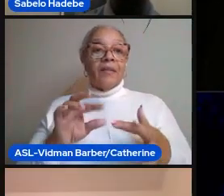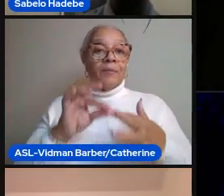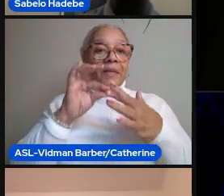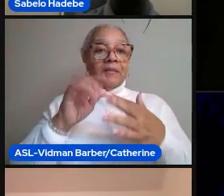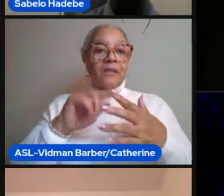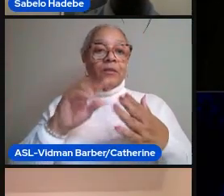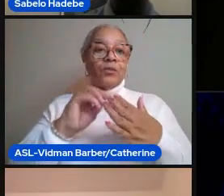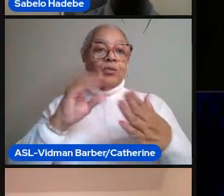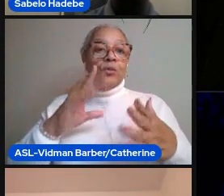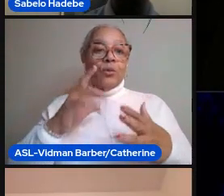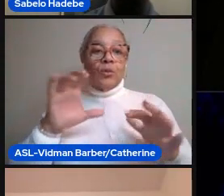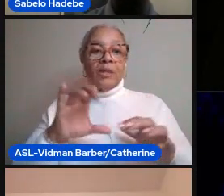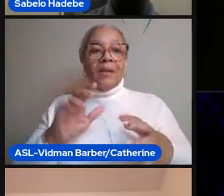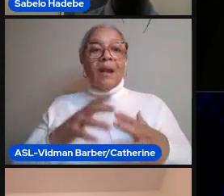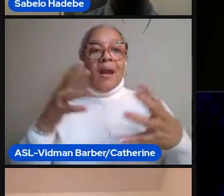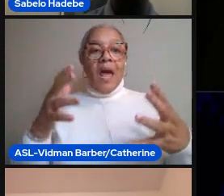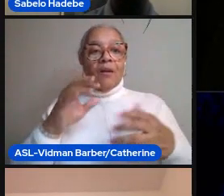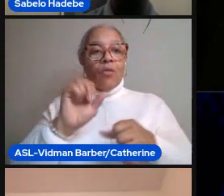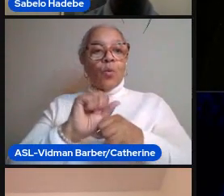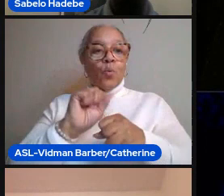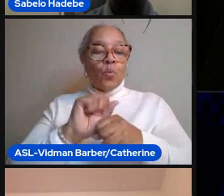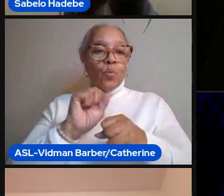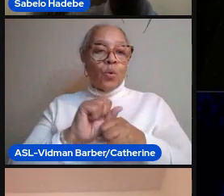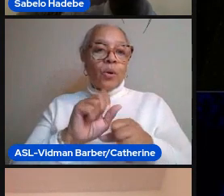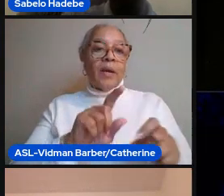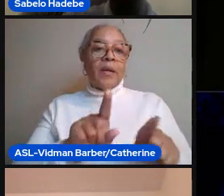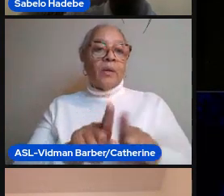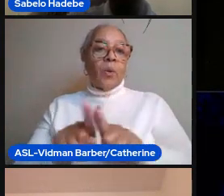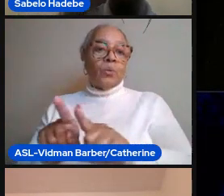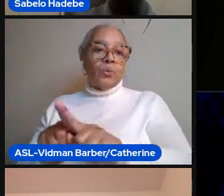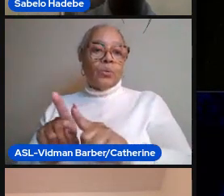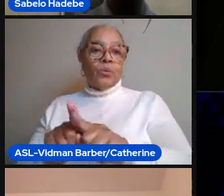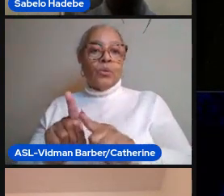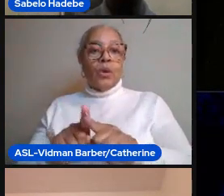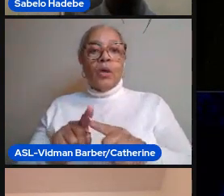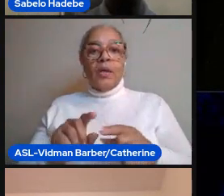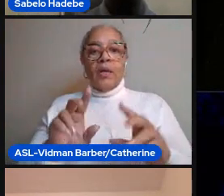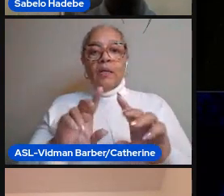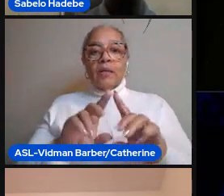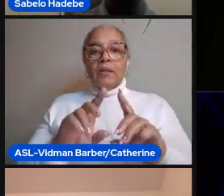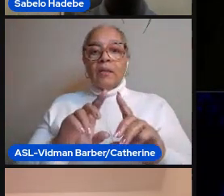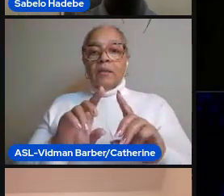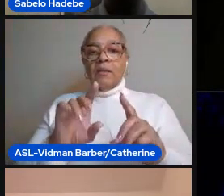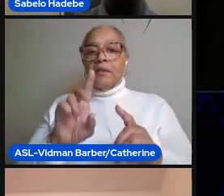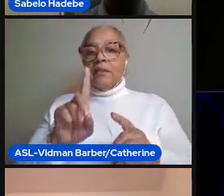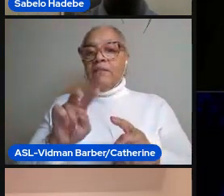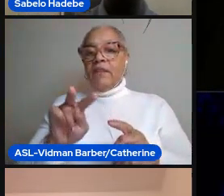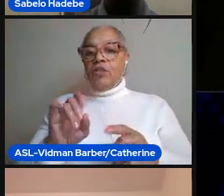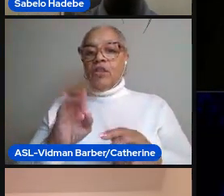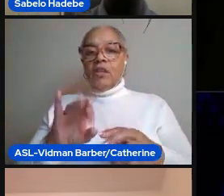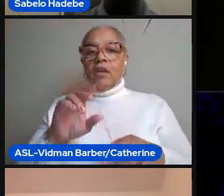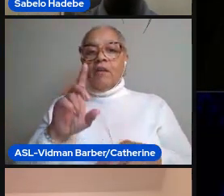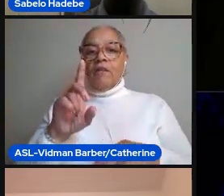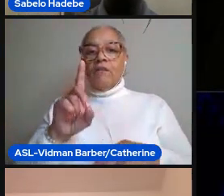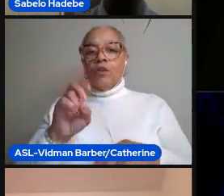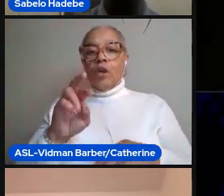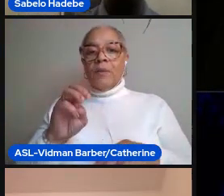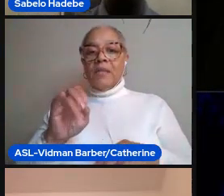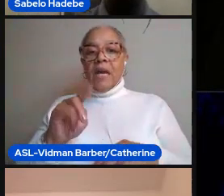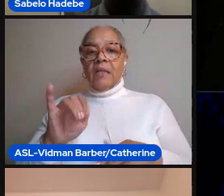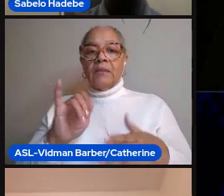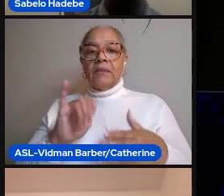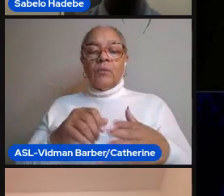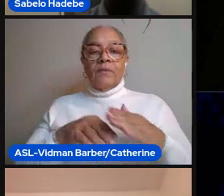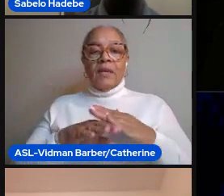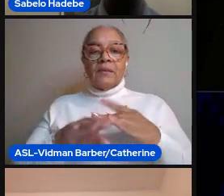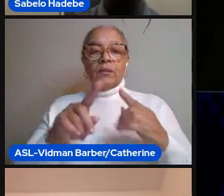work, and also Division of Dermatology that are helping us with the access to patients.